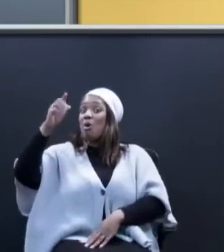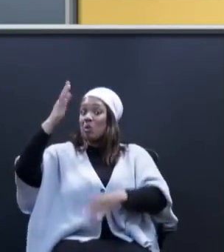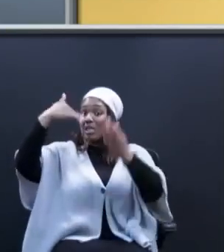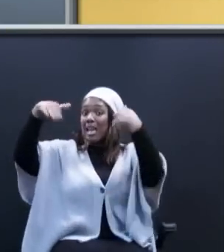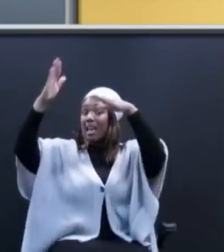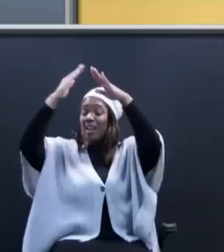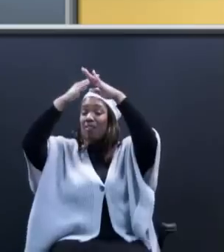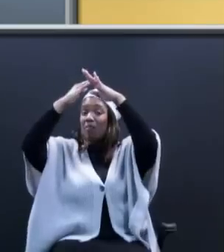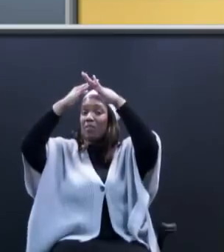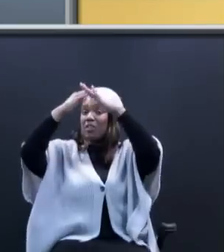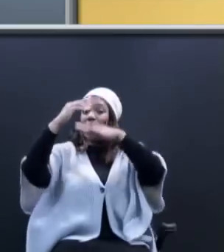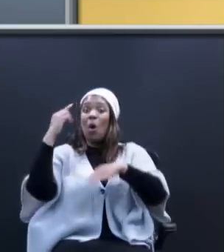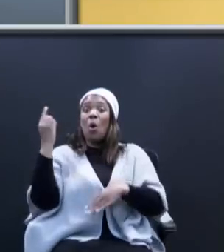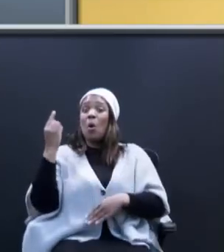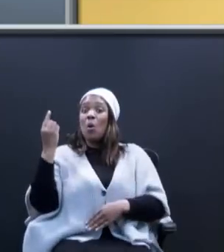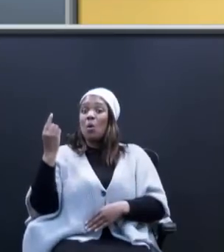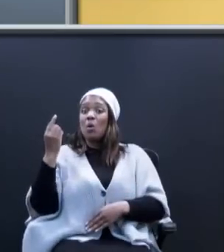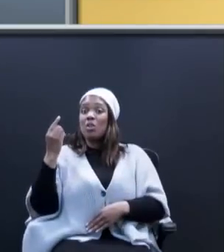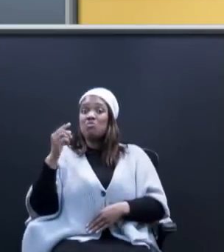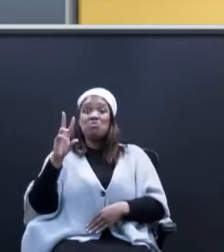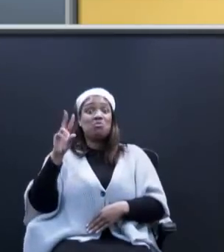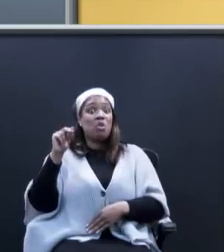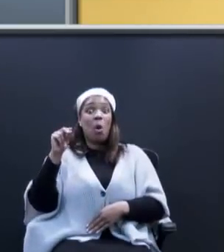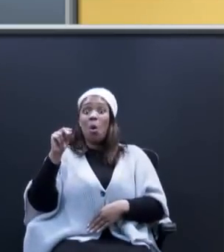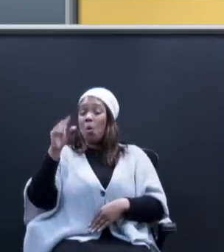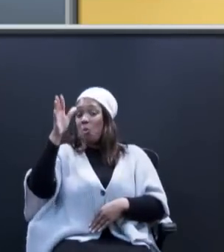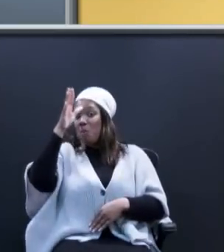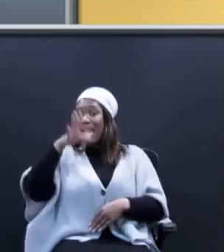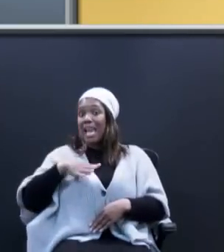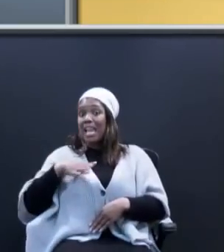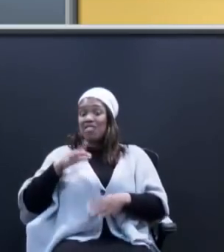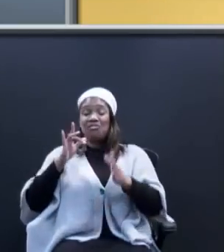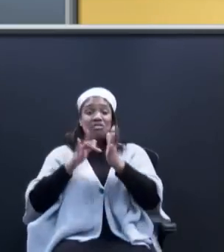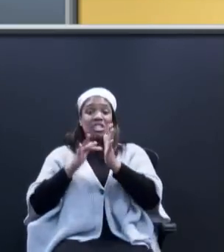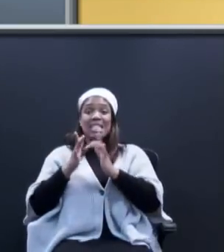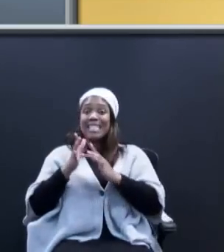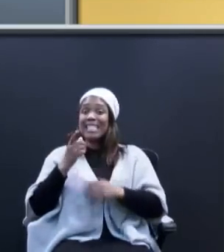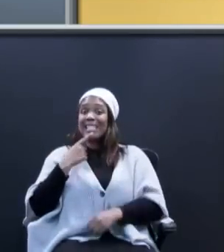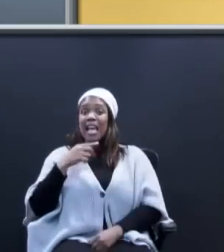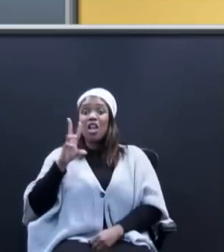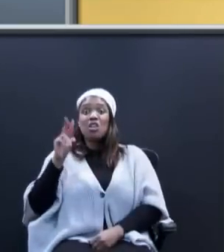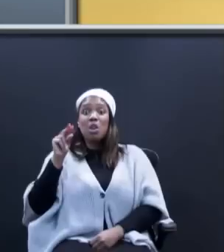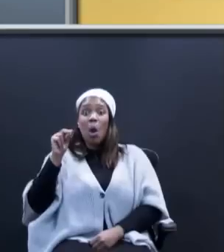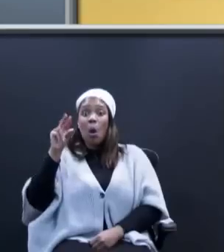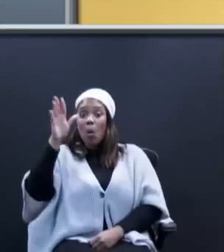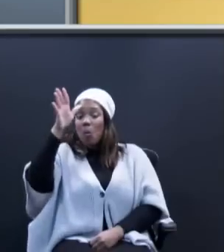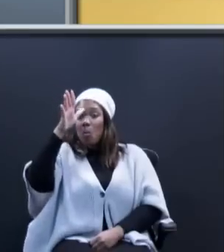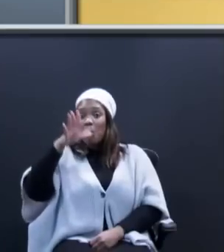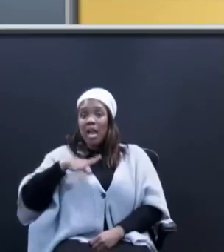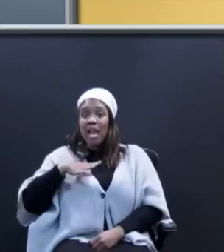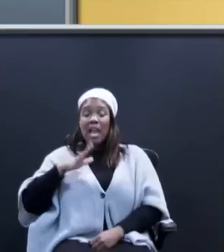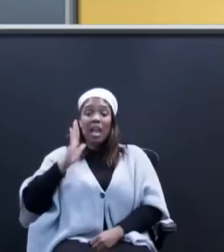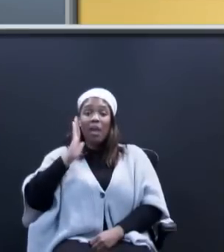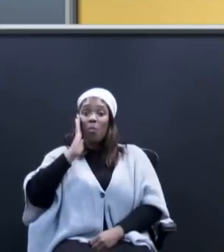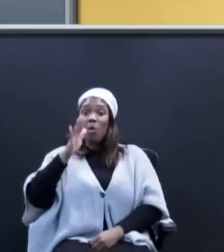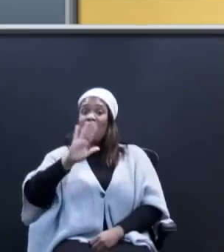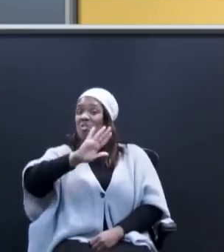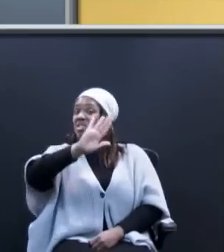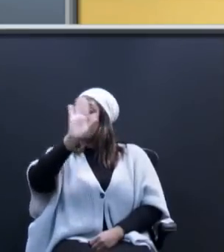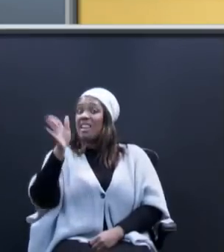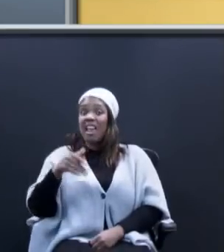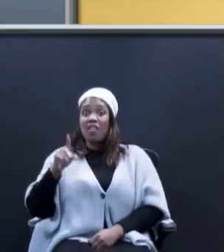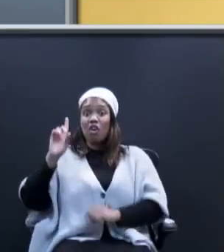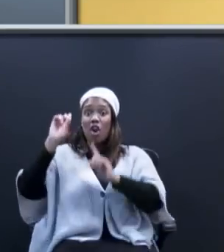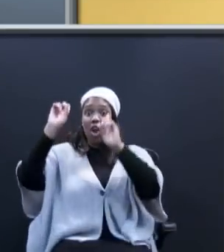in the second heaven, but then you are coming down, sister and brother. So why did he need goats? Two goats? Because God is not